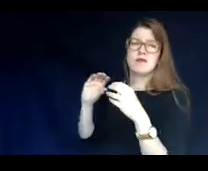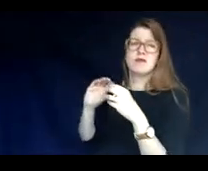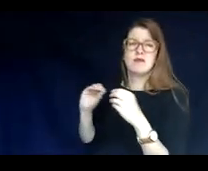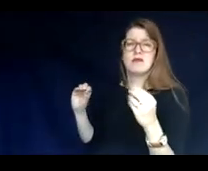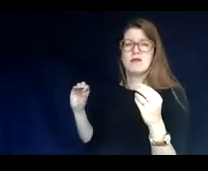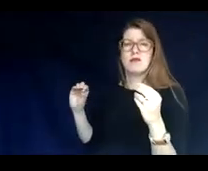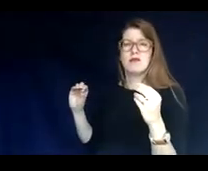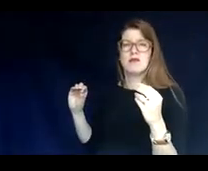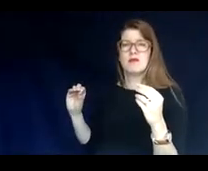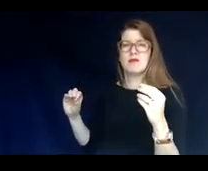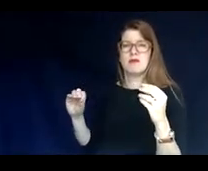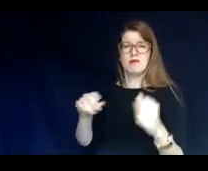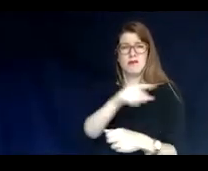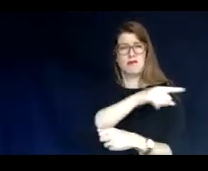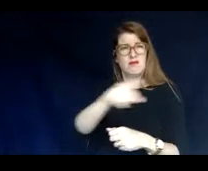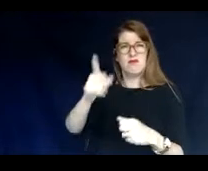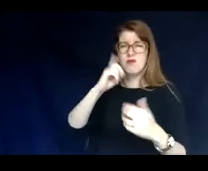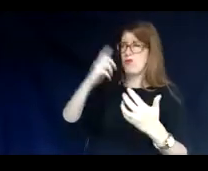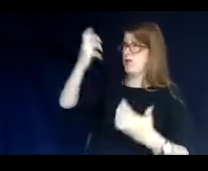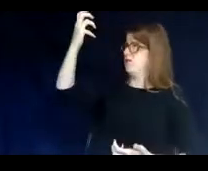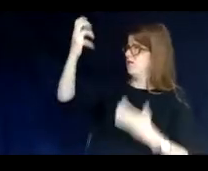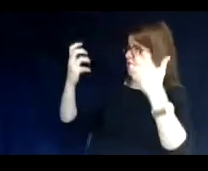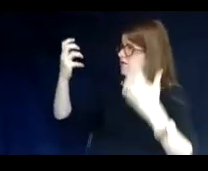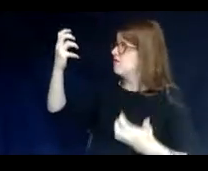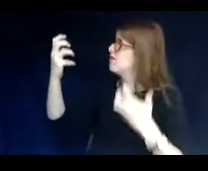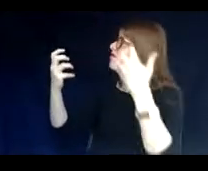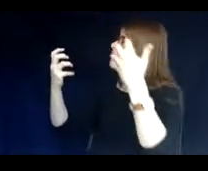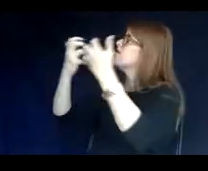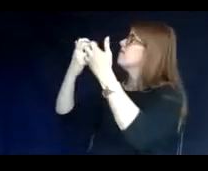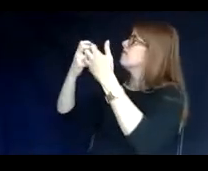breath. Involving in the pursuit of what you.